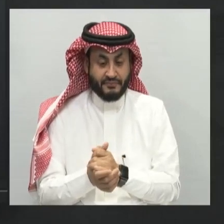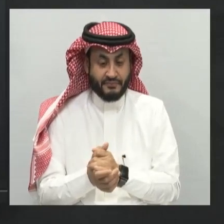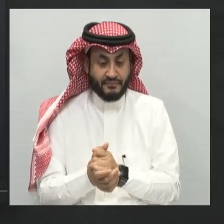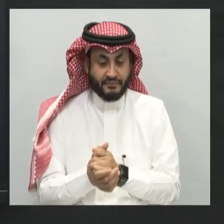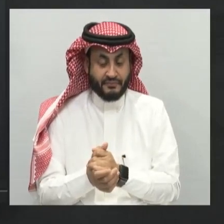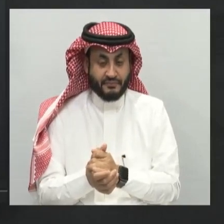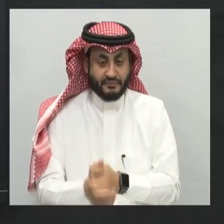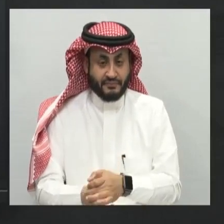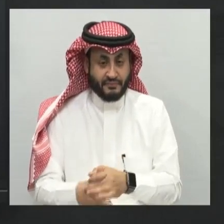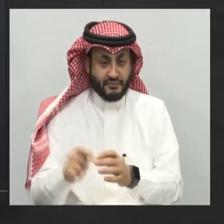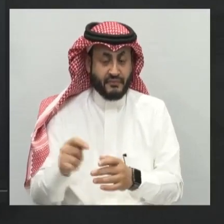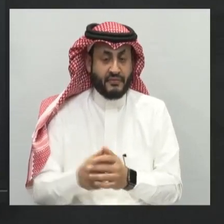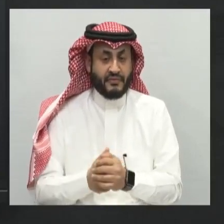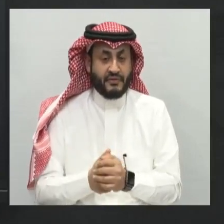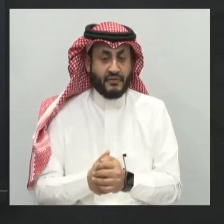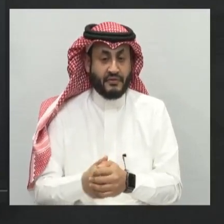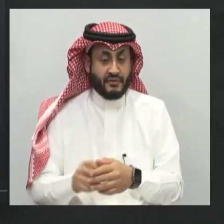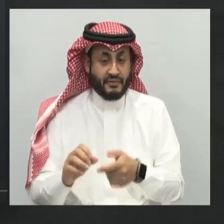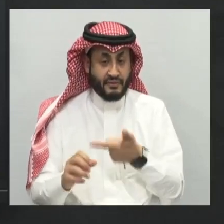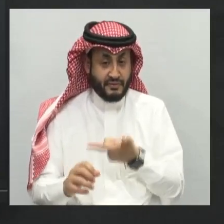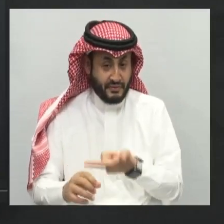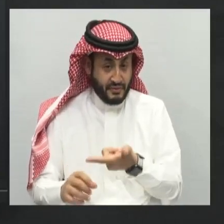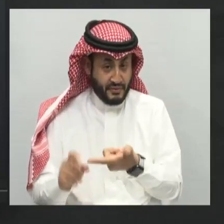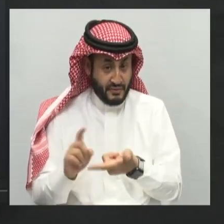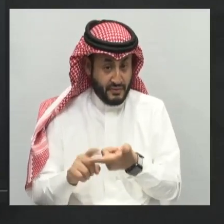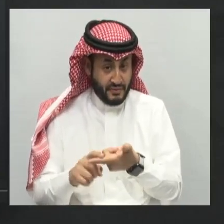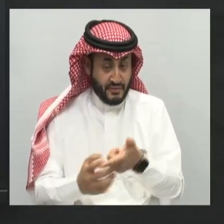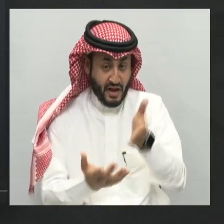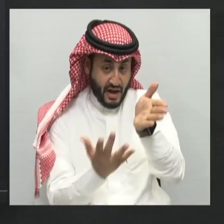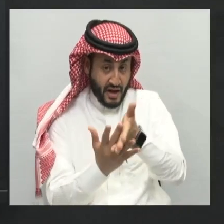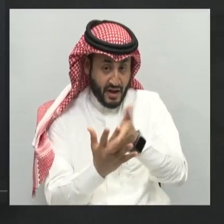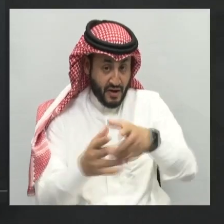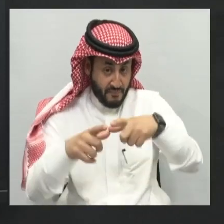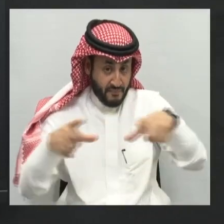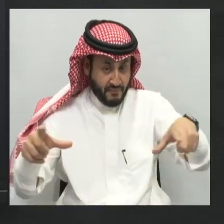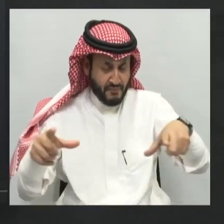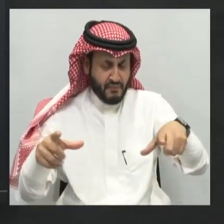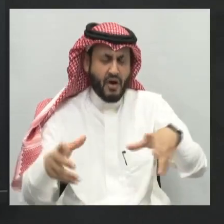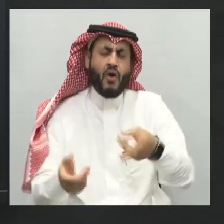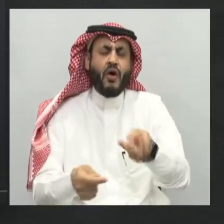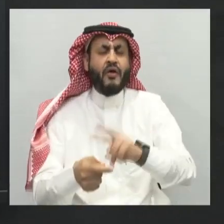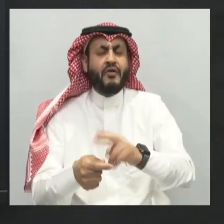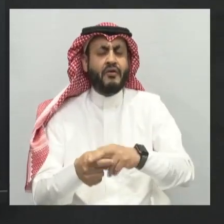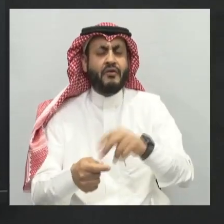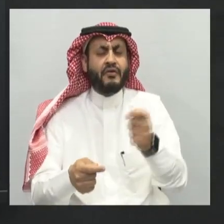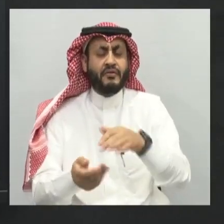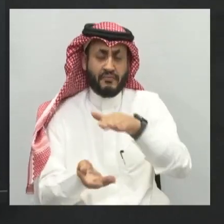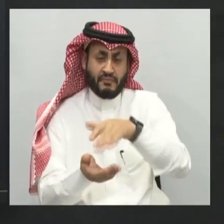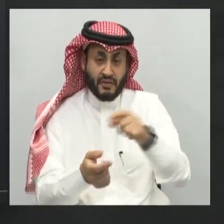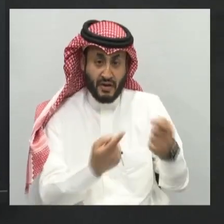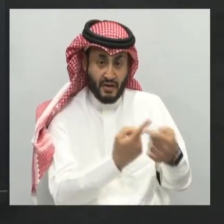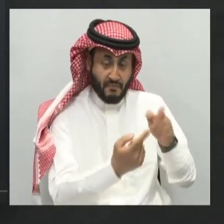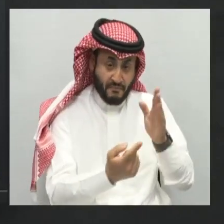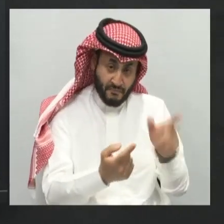like Tuesday. Now the word Tuesday is in the middle of the sentence. Usually, we always put capital letters